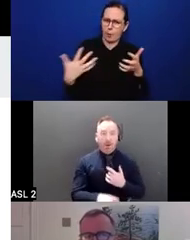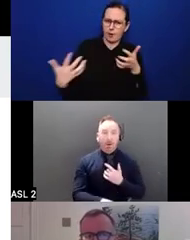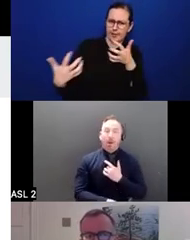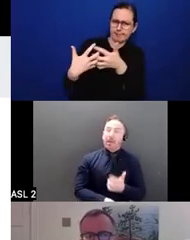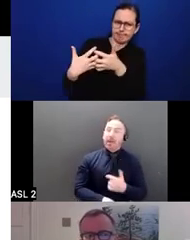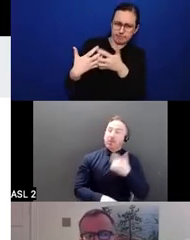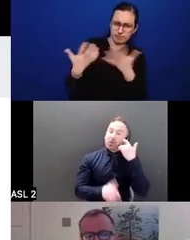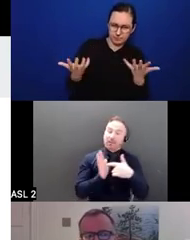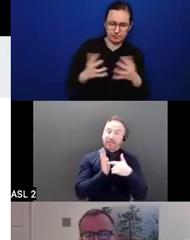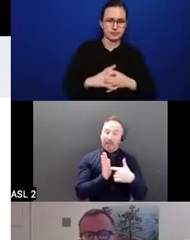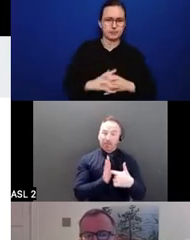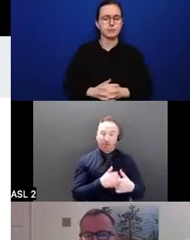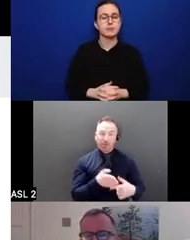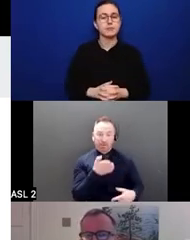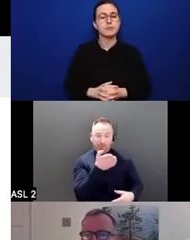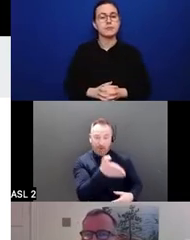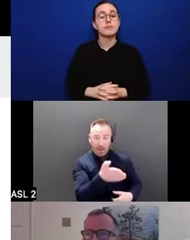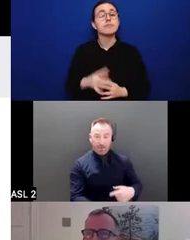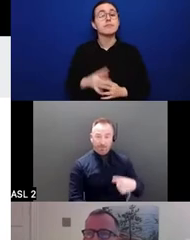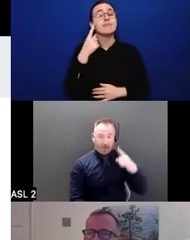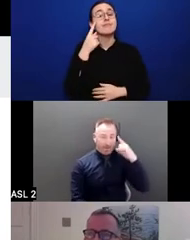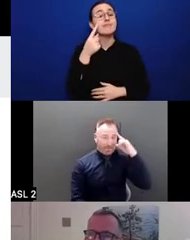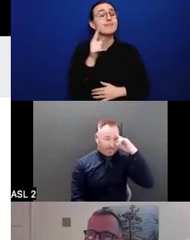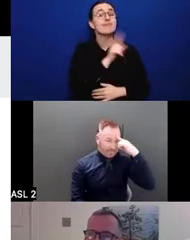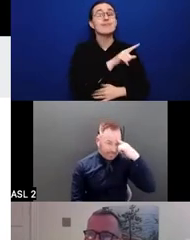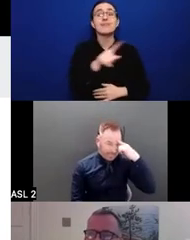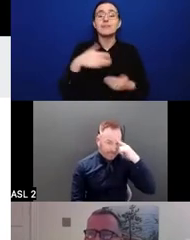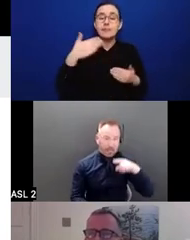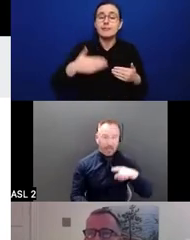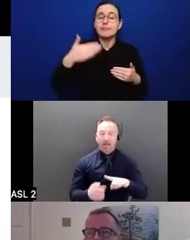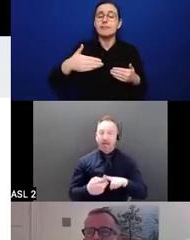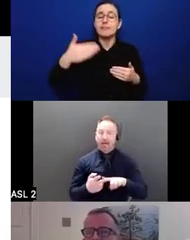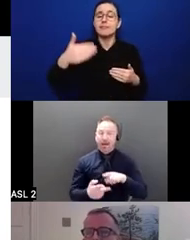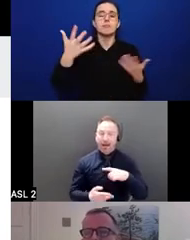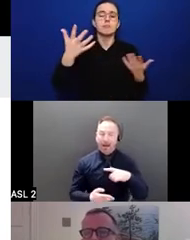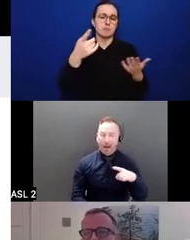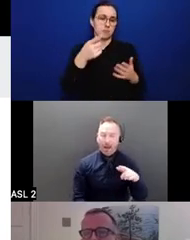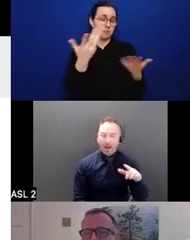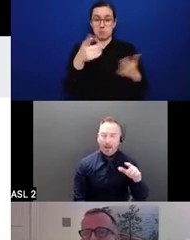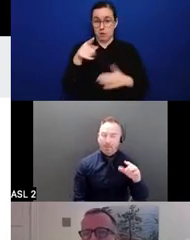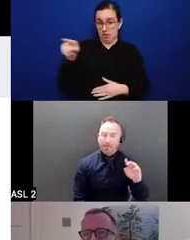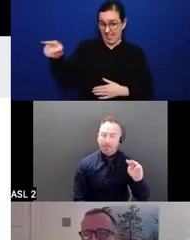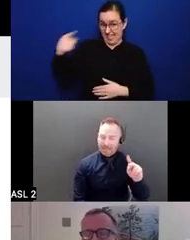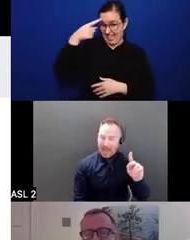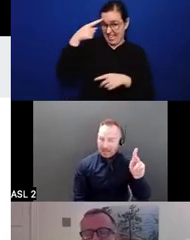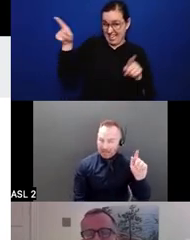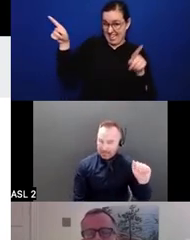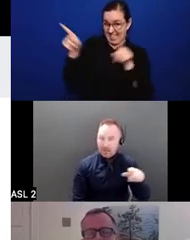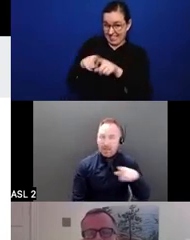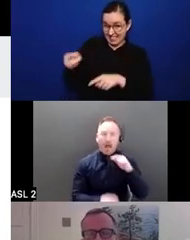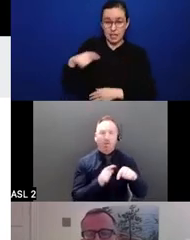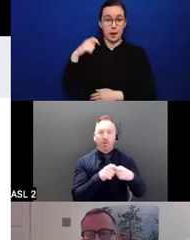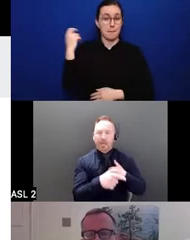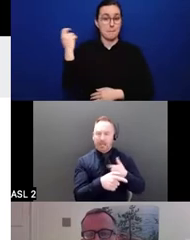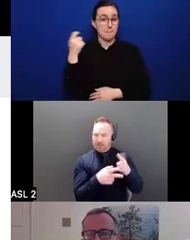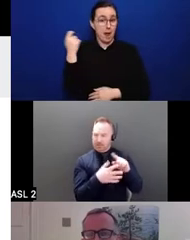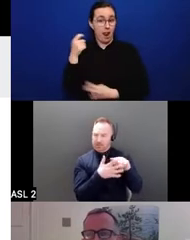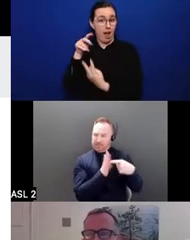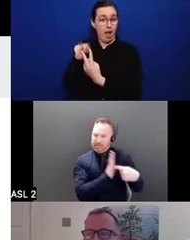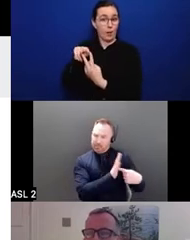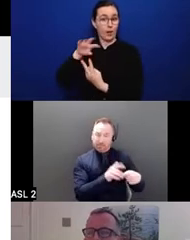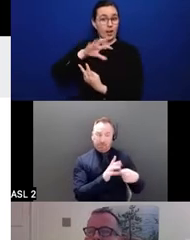examples here from India and Malawi, are sort of general indications of needs and vulnerability specific to people